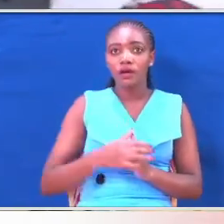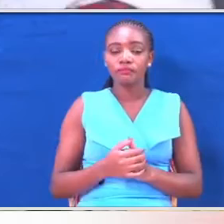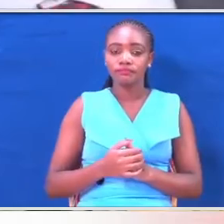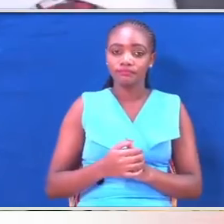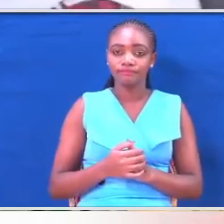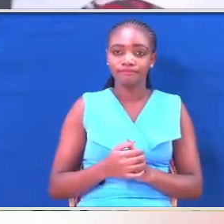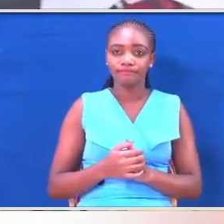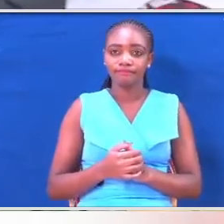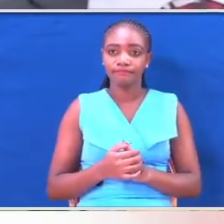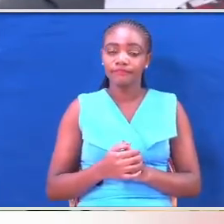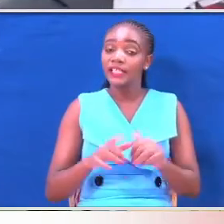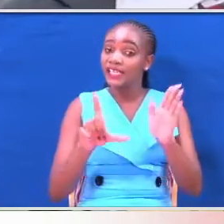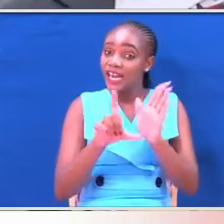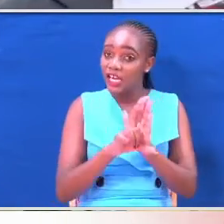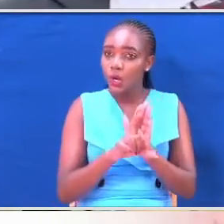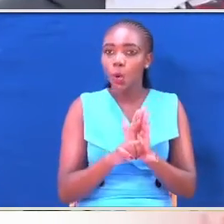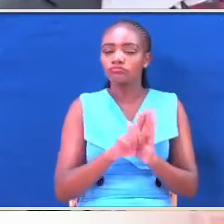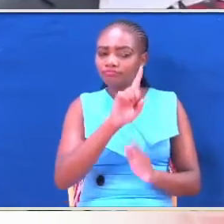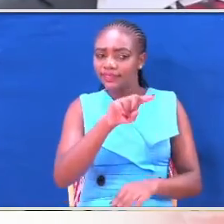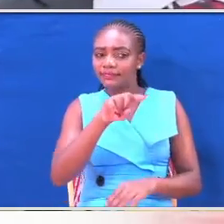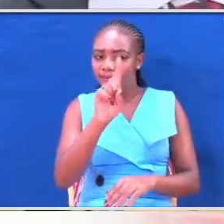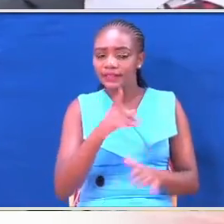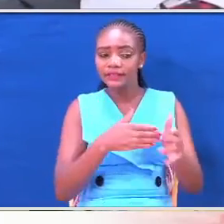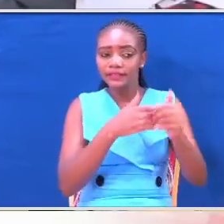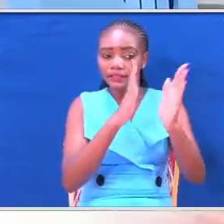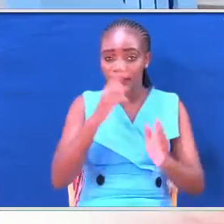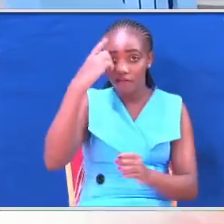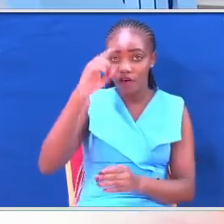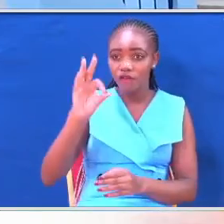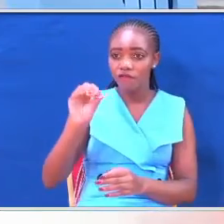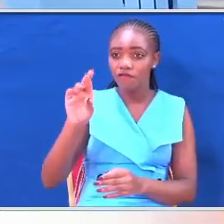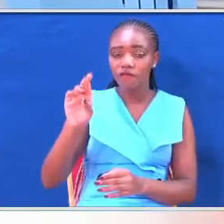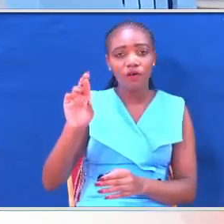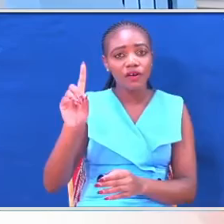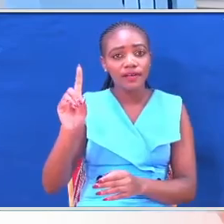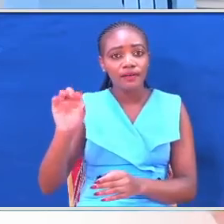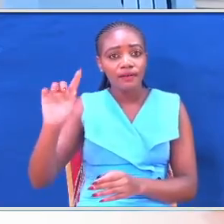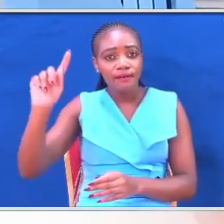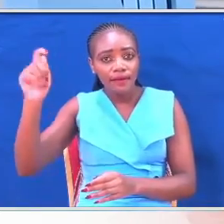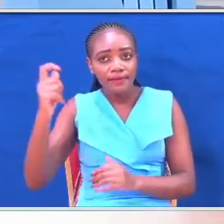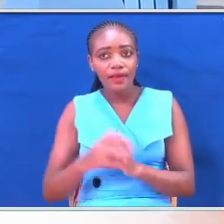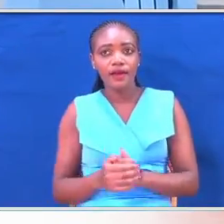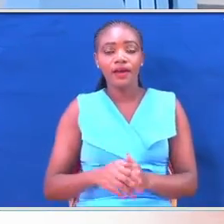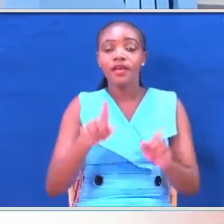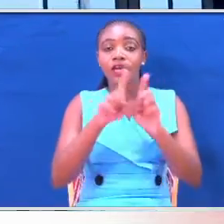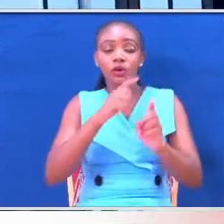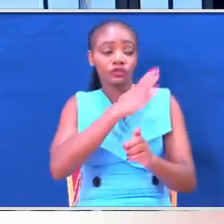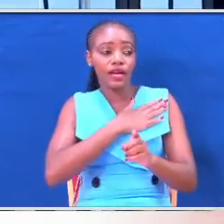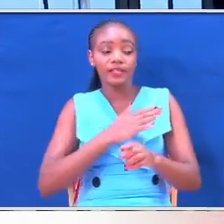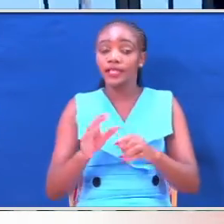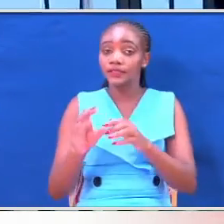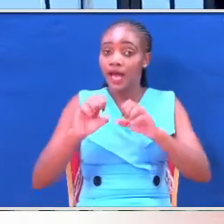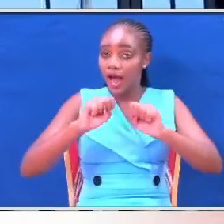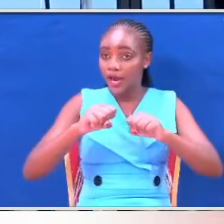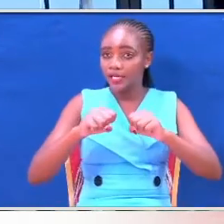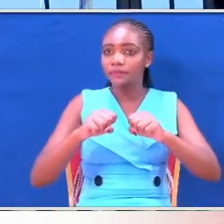facto, the legal, the legitimate leader of Ford Kenya. NASA's coalition agreement that put the quorum for the